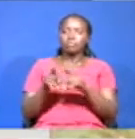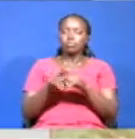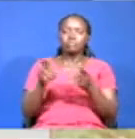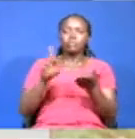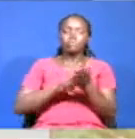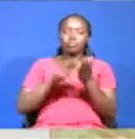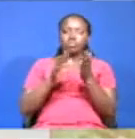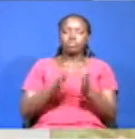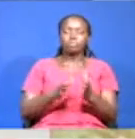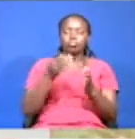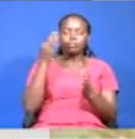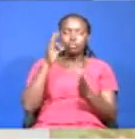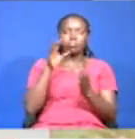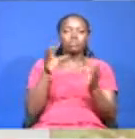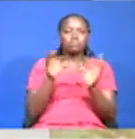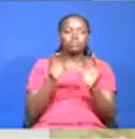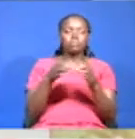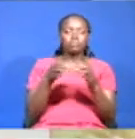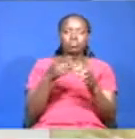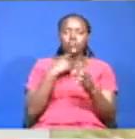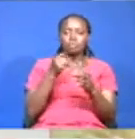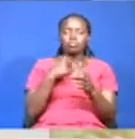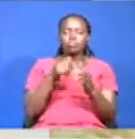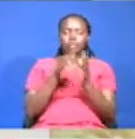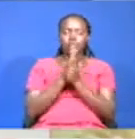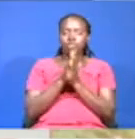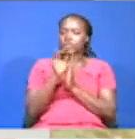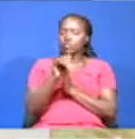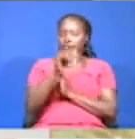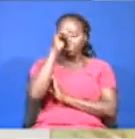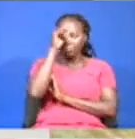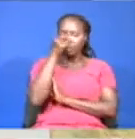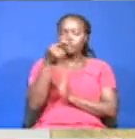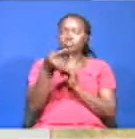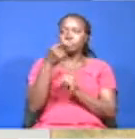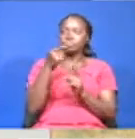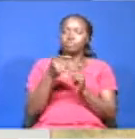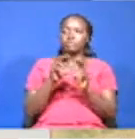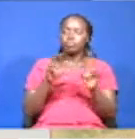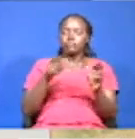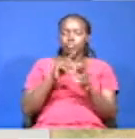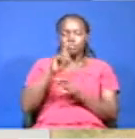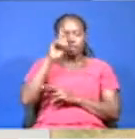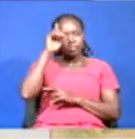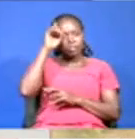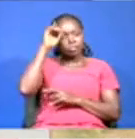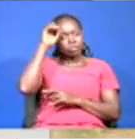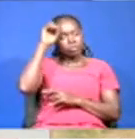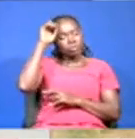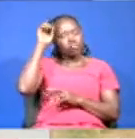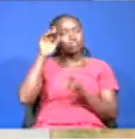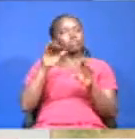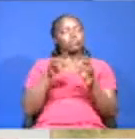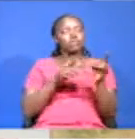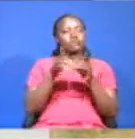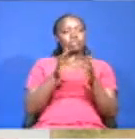of companies. So it is our prayer that the government would come and look for the original, for the bona fide directors